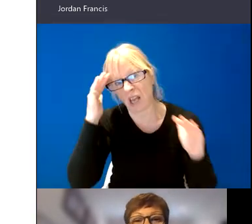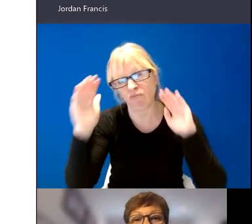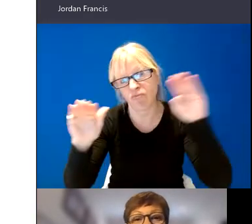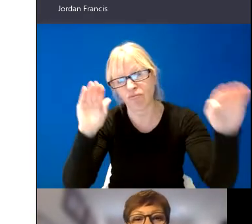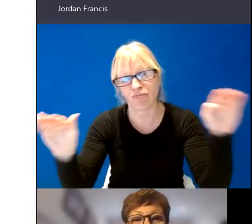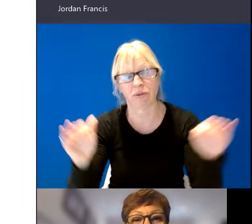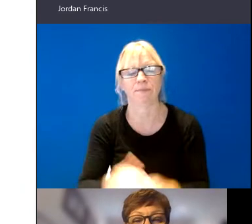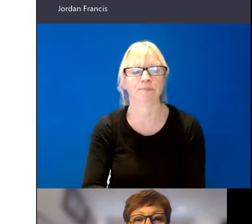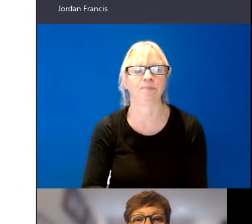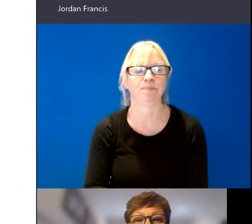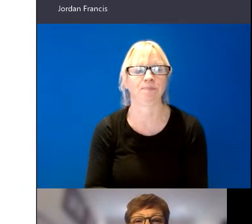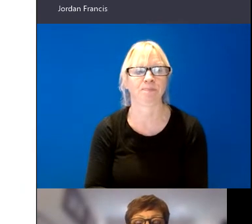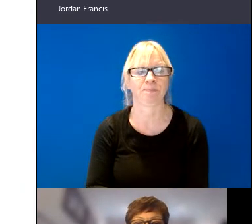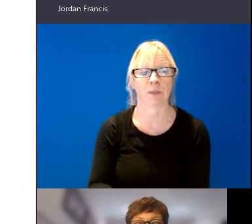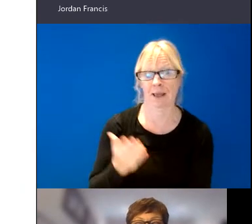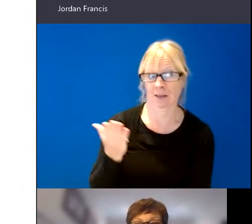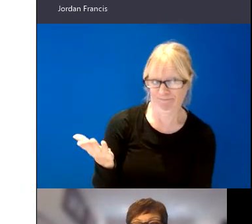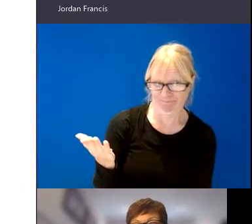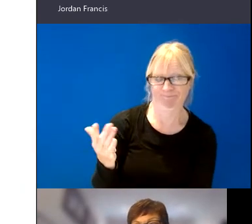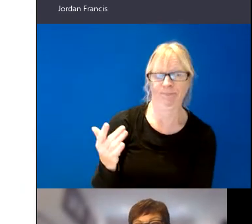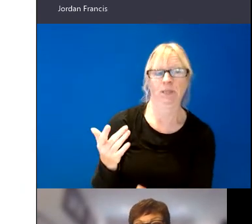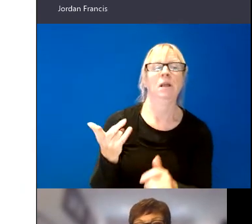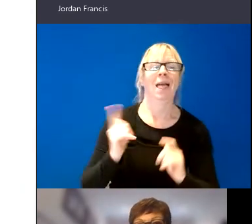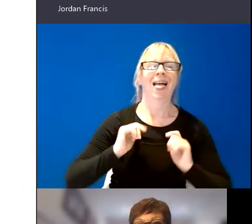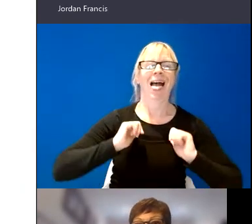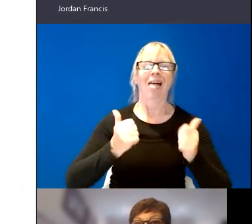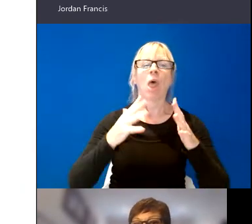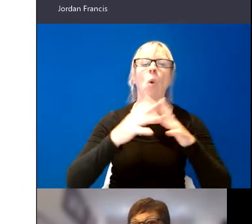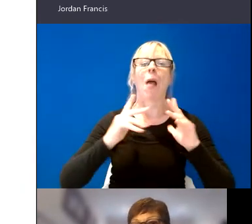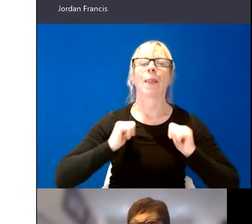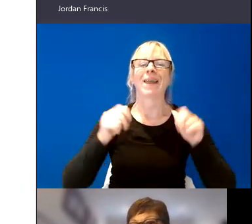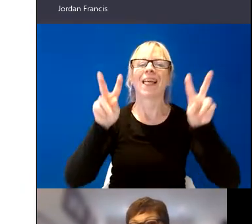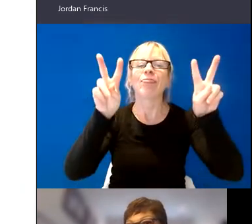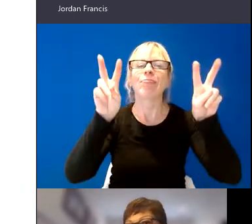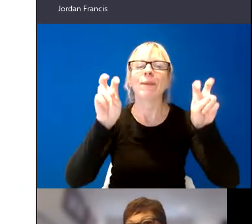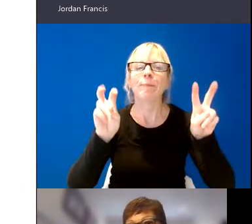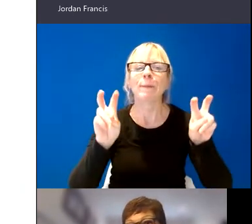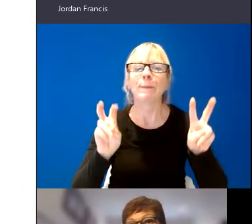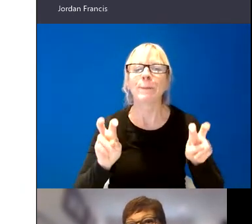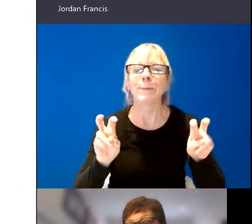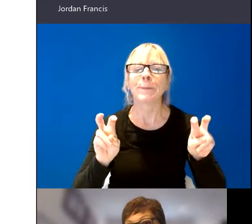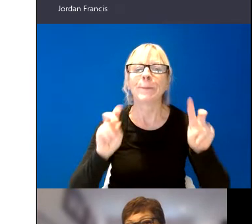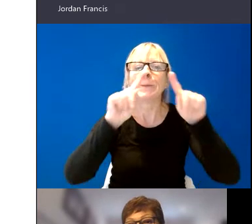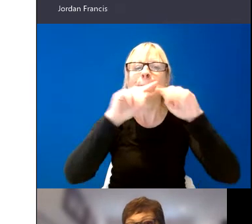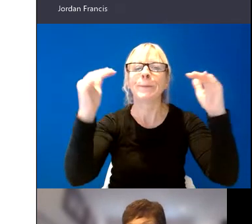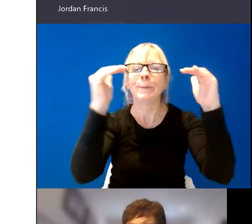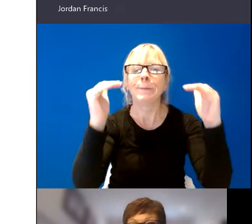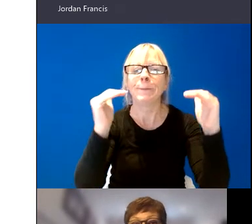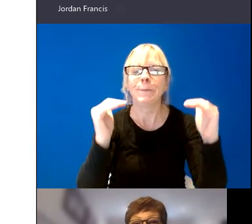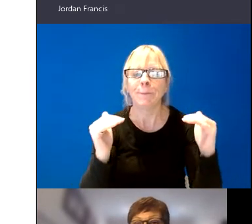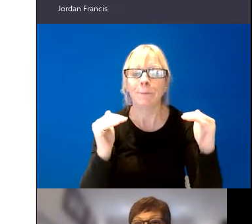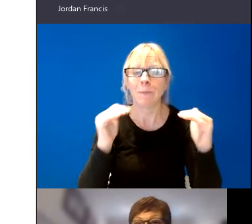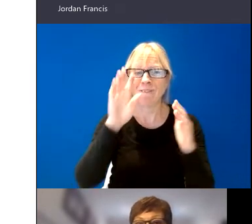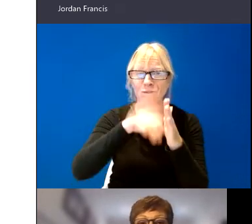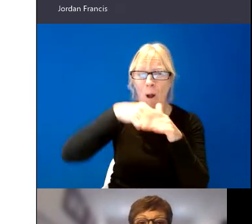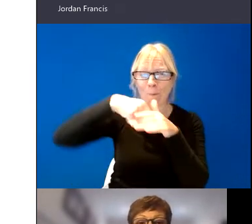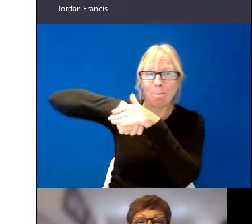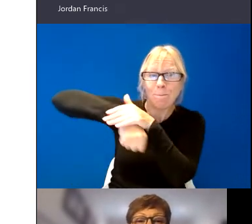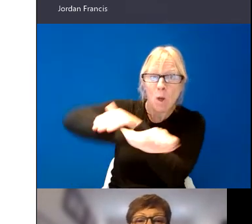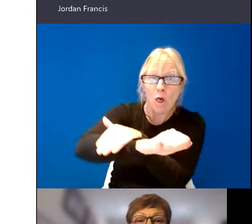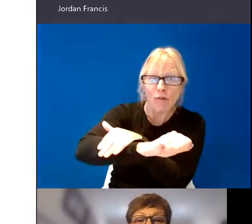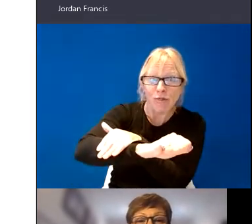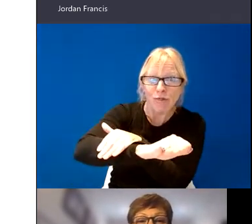So this slide gives us the health and wellbeing themes, and you'll see that we go from the cradle to the grave, looking at a life course